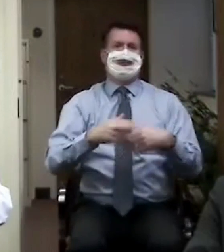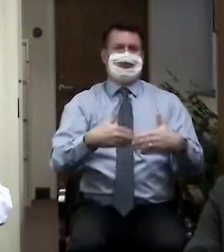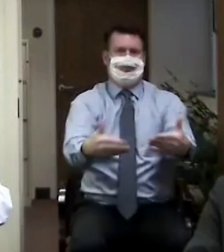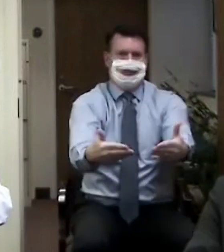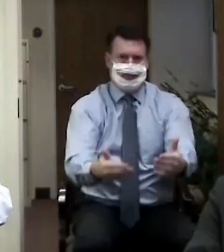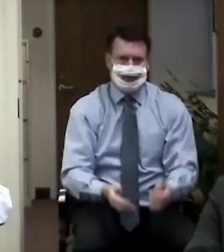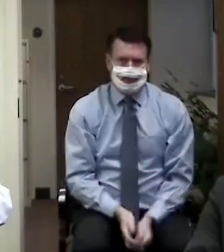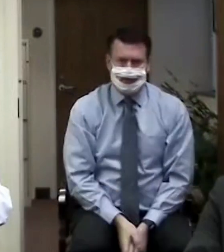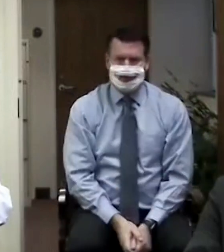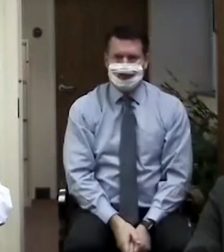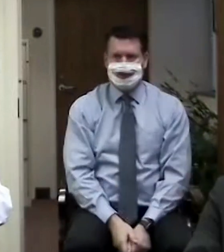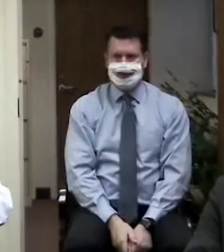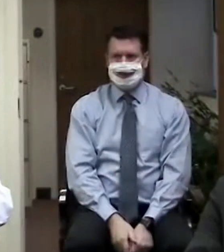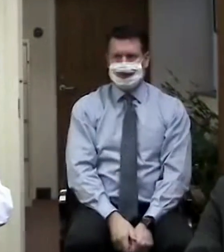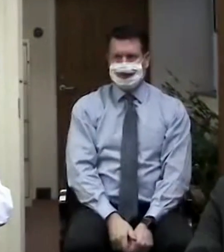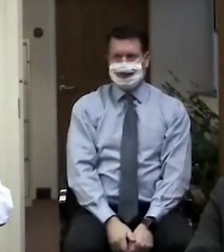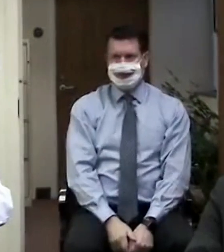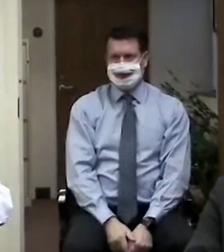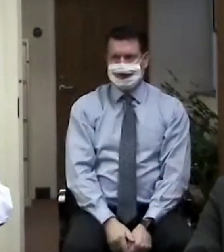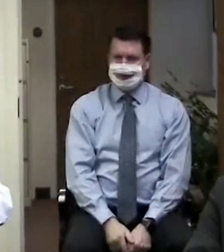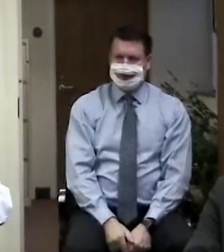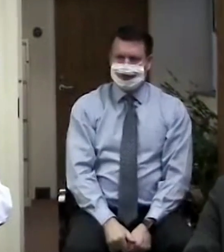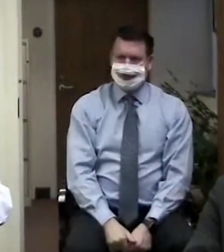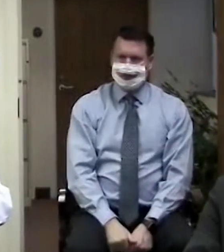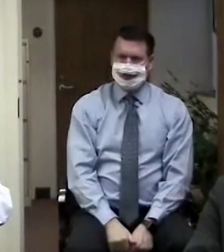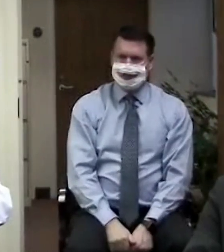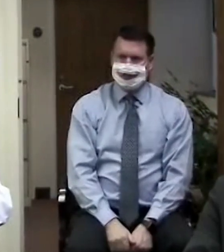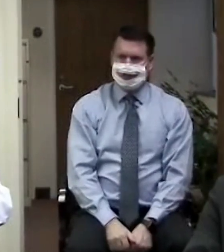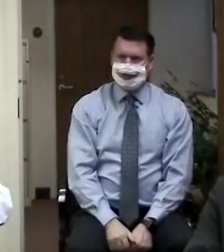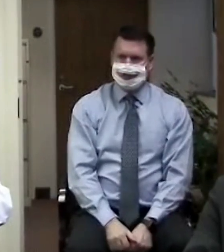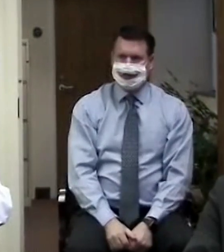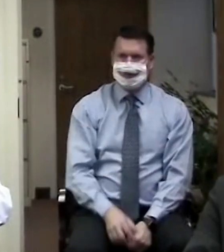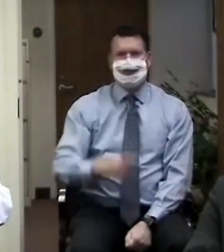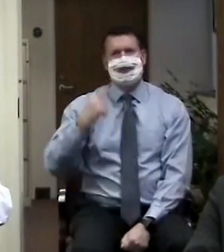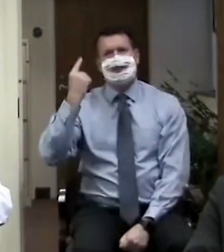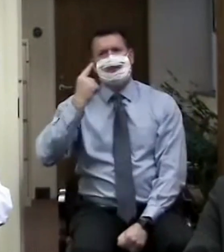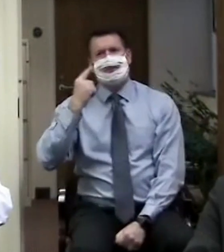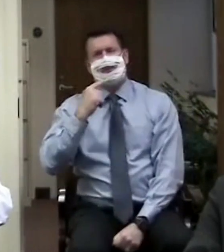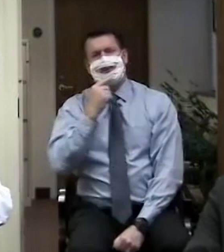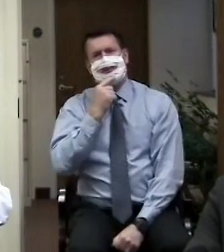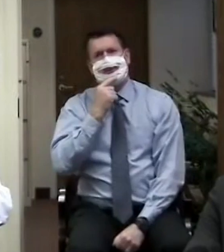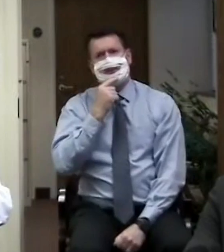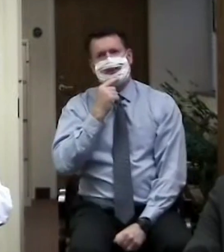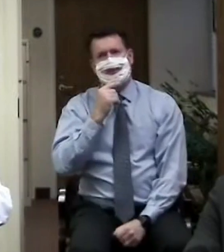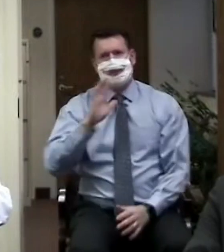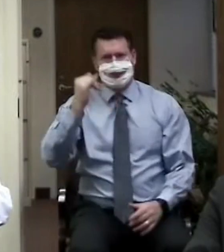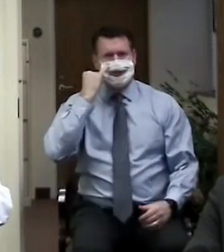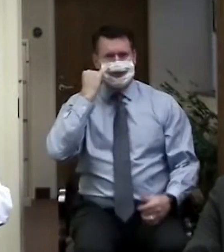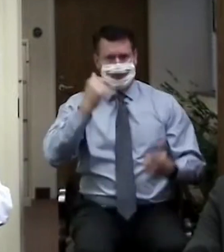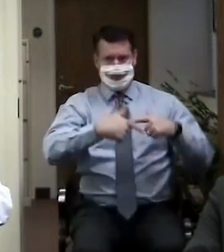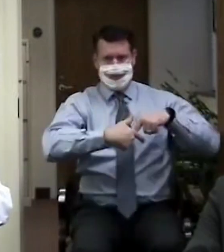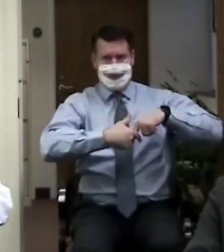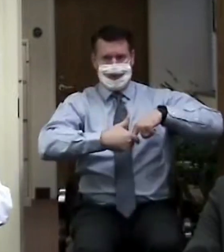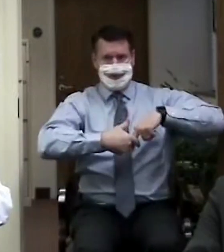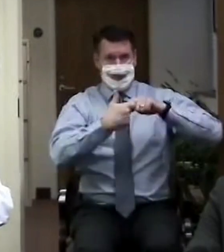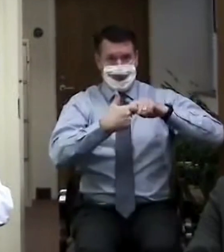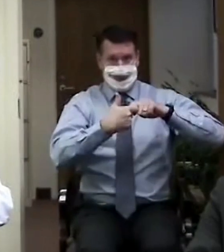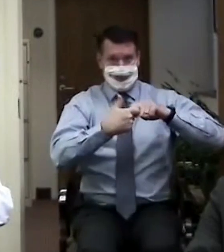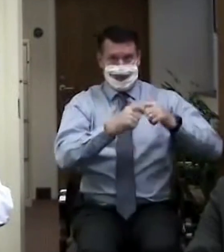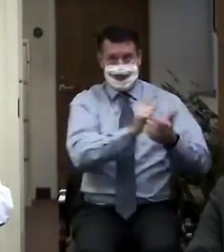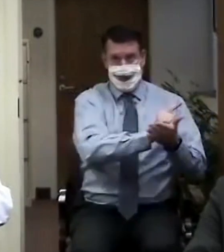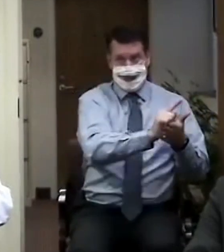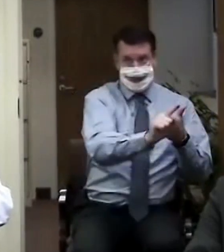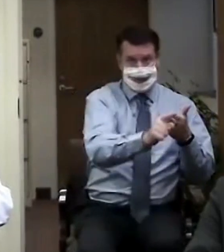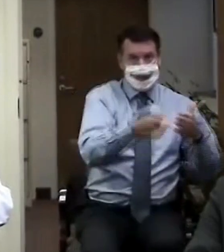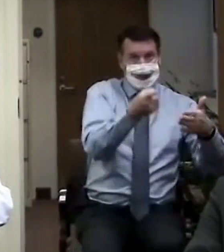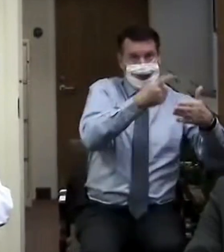paid for this week even though I wasn't working? So no, for furloughed weeks, employees would not be paid for the weeks that they're on furlough.